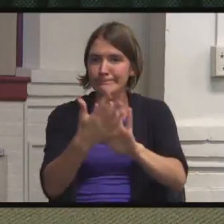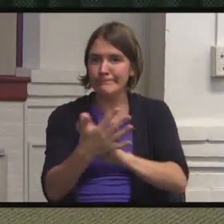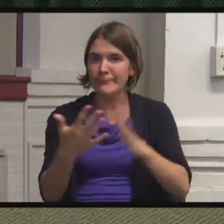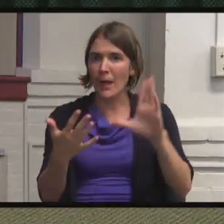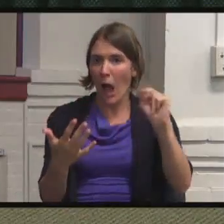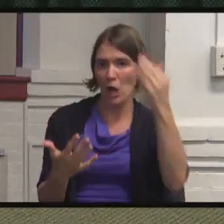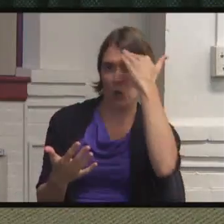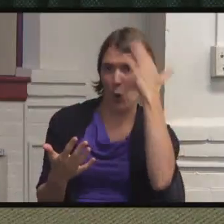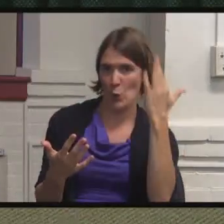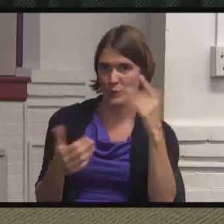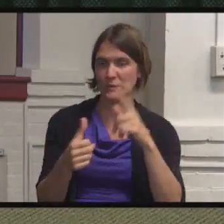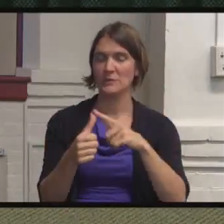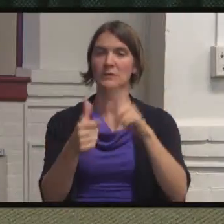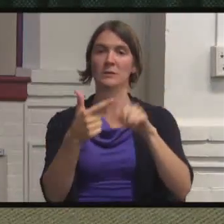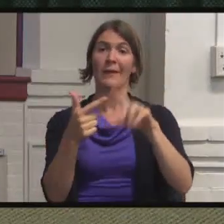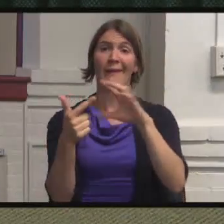importantly,